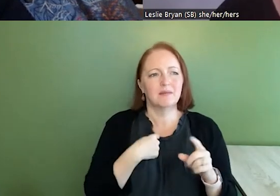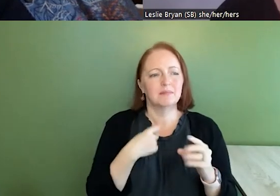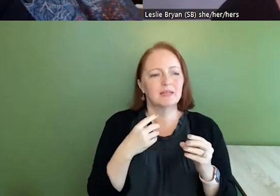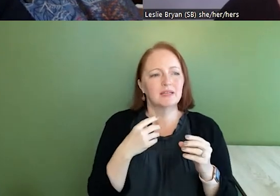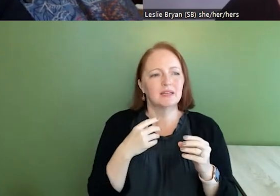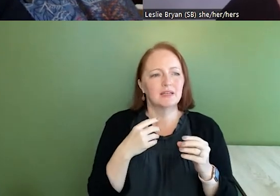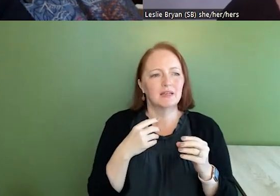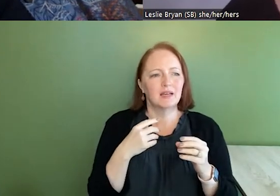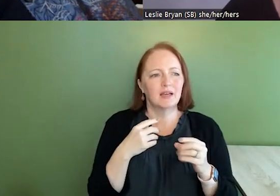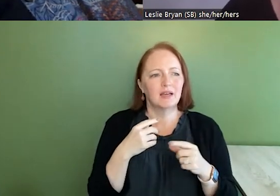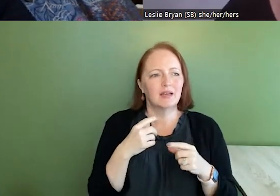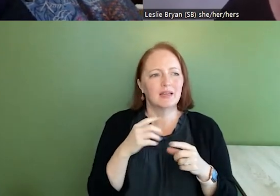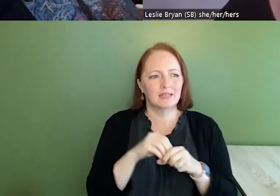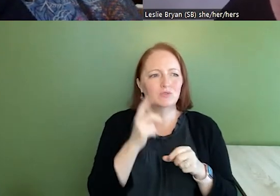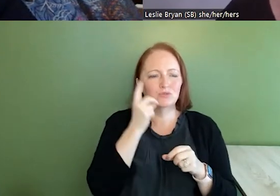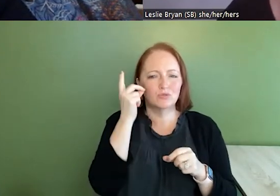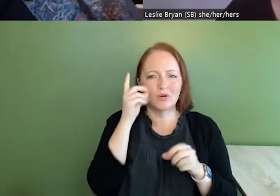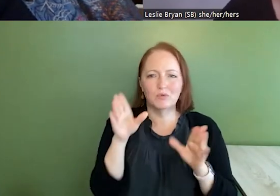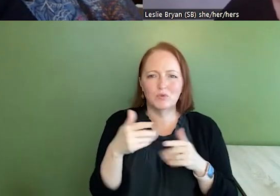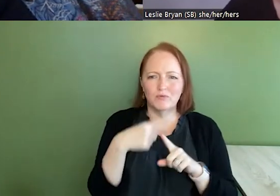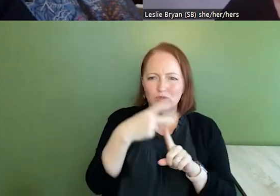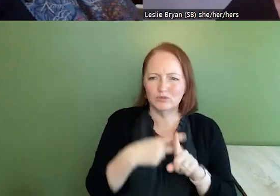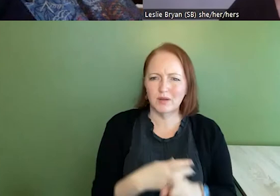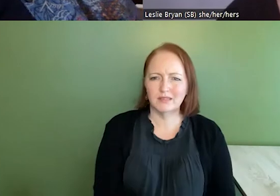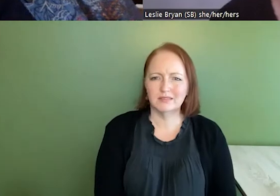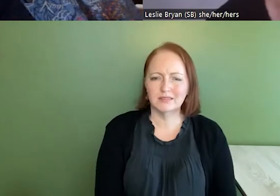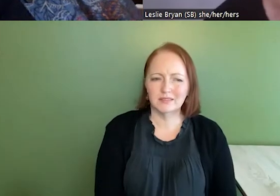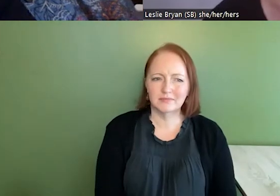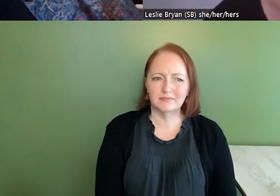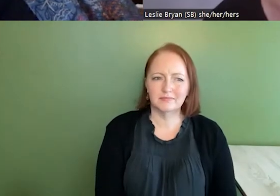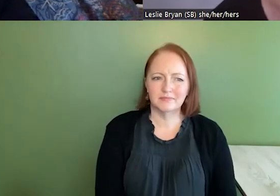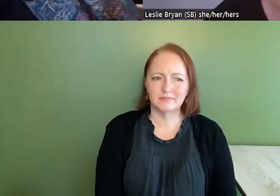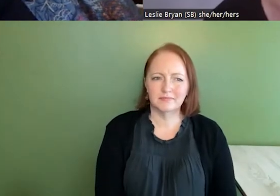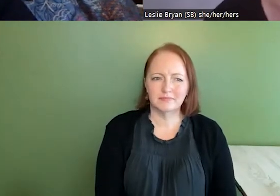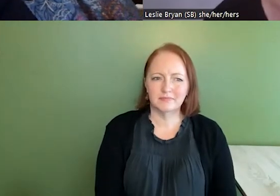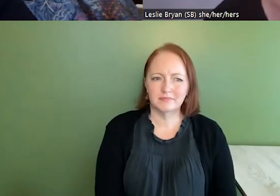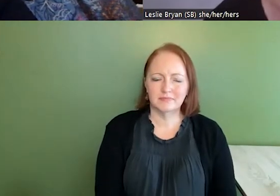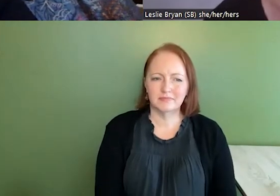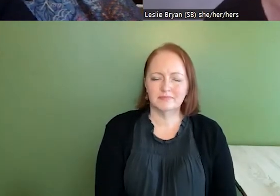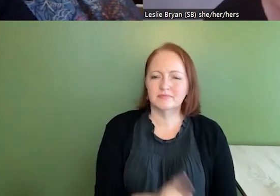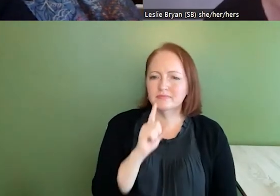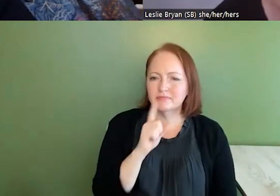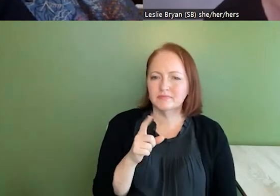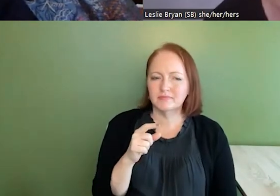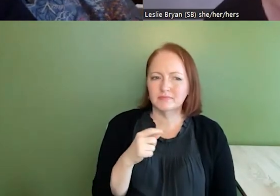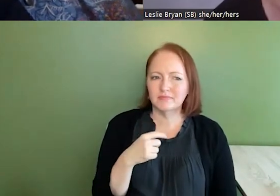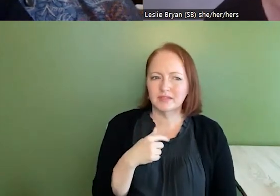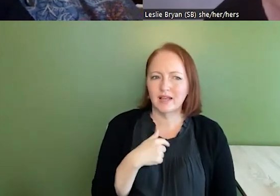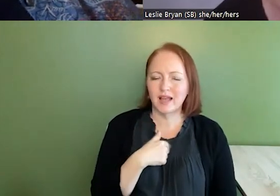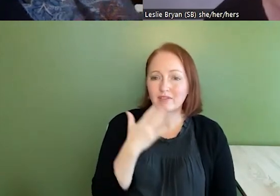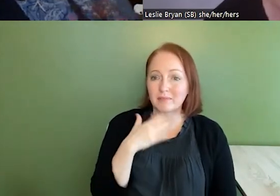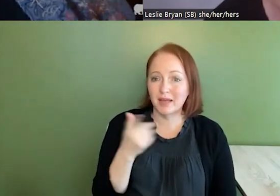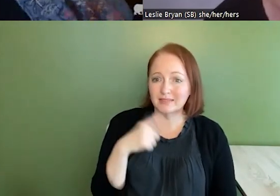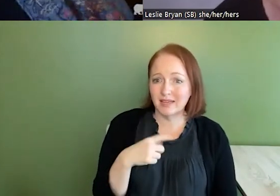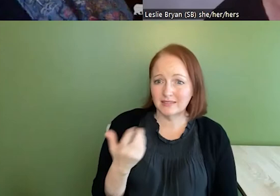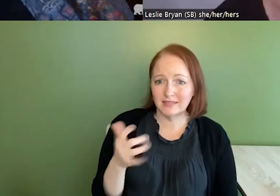being in your dorm room for 2 months? Yeah. Sure. So I have bad days